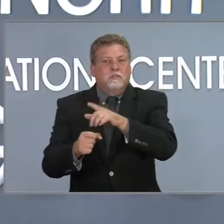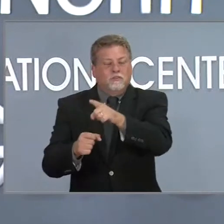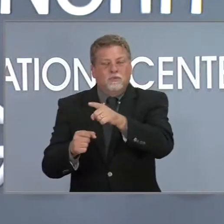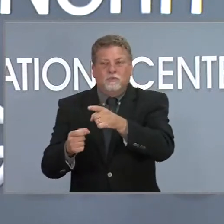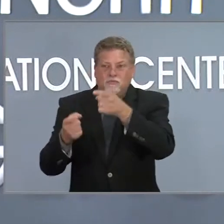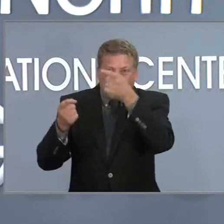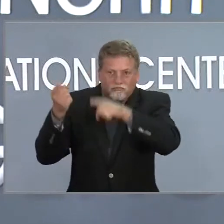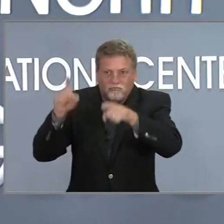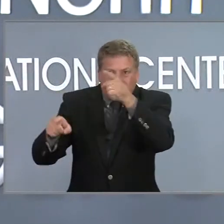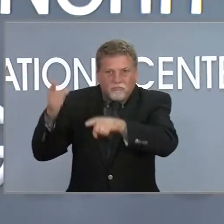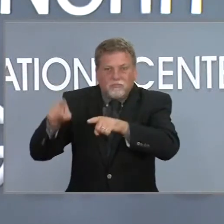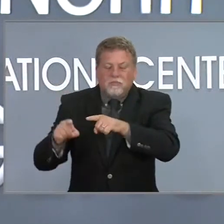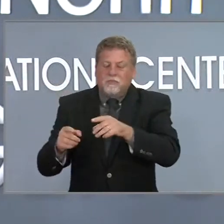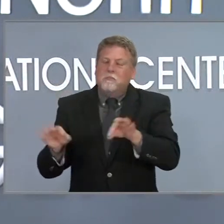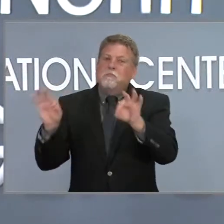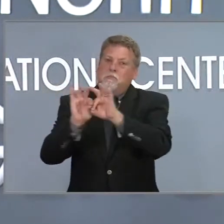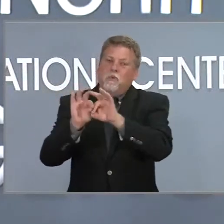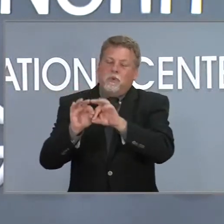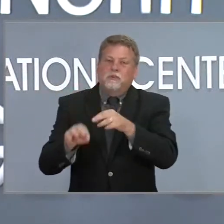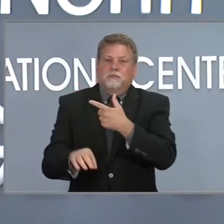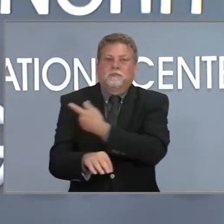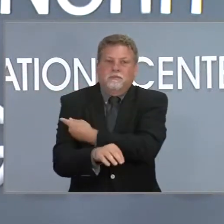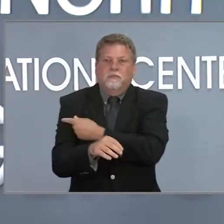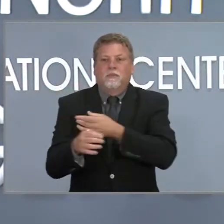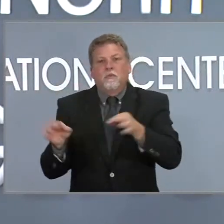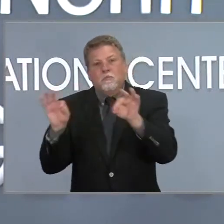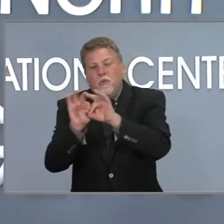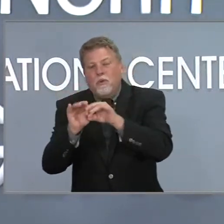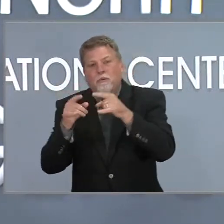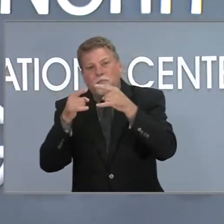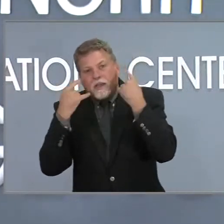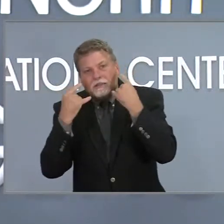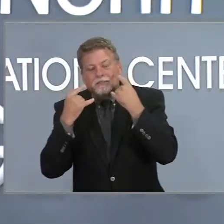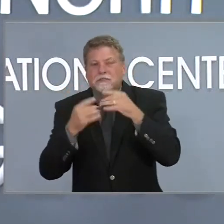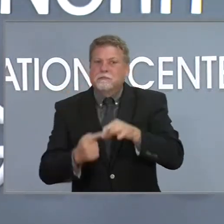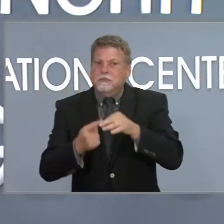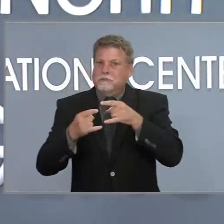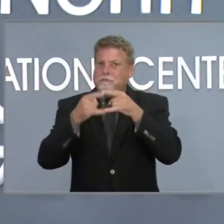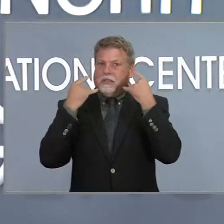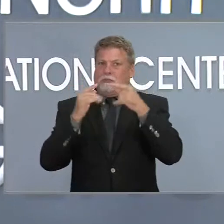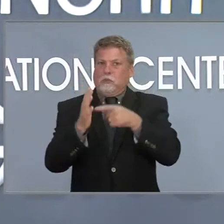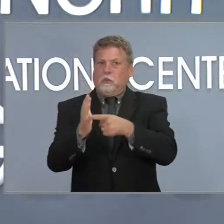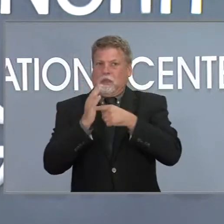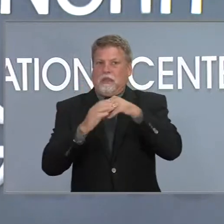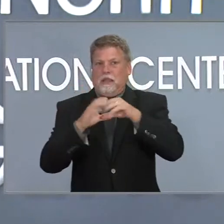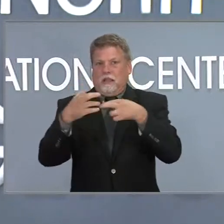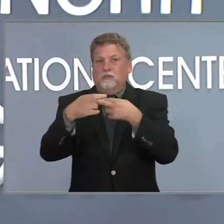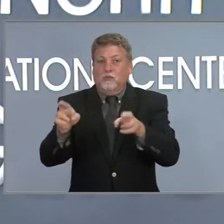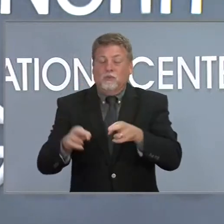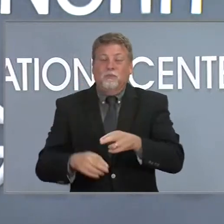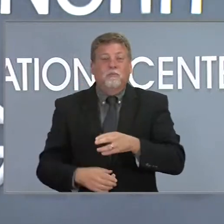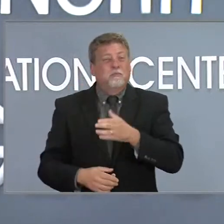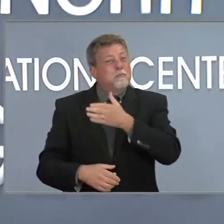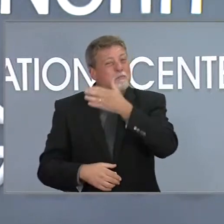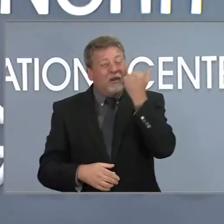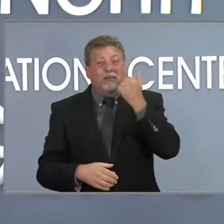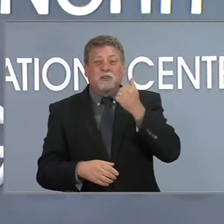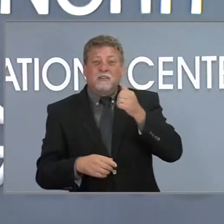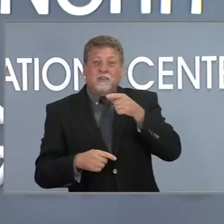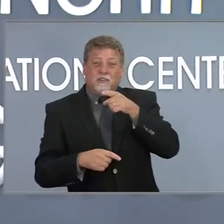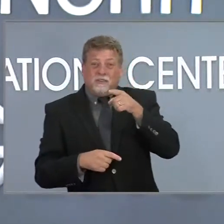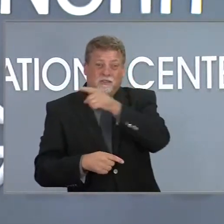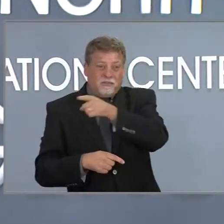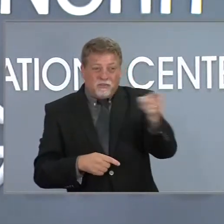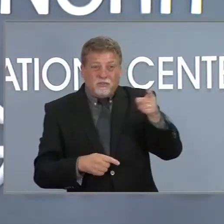to protect their students and their staff. In order to keep our children in the classroom in person, I